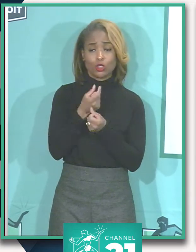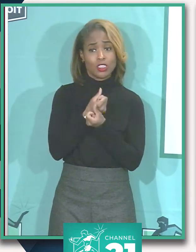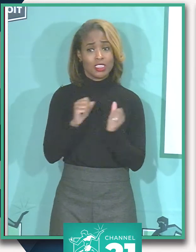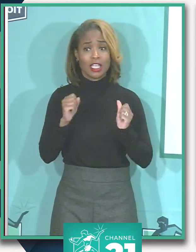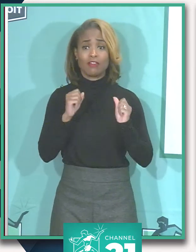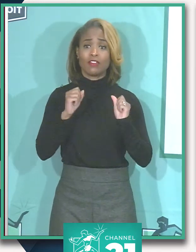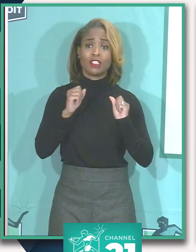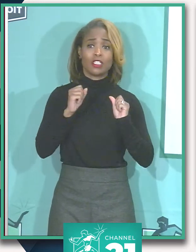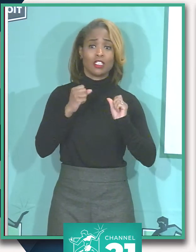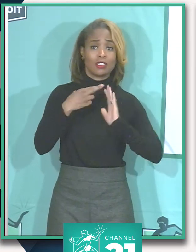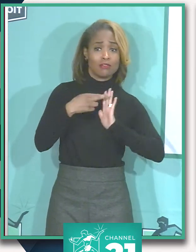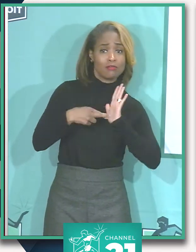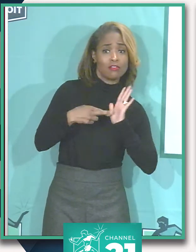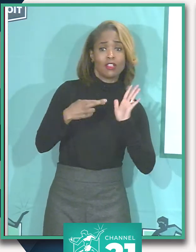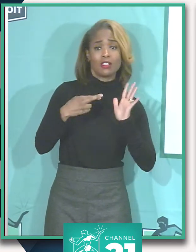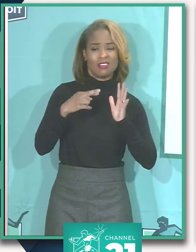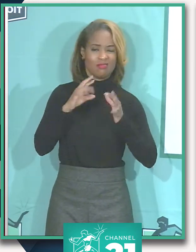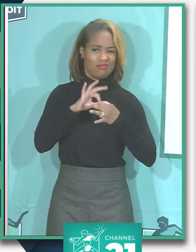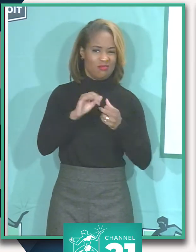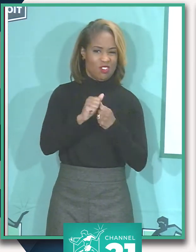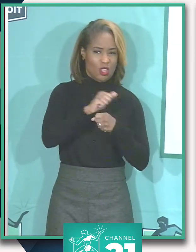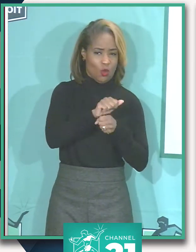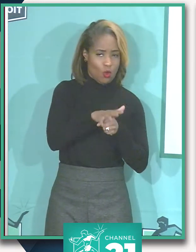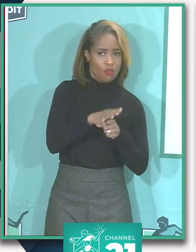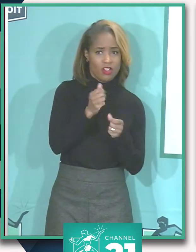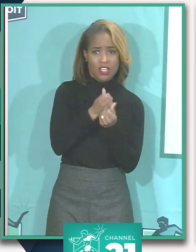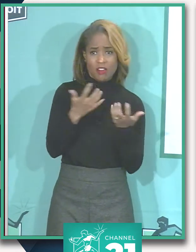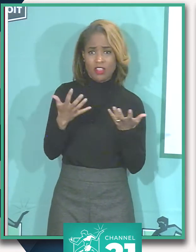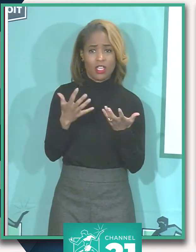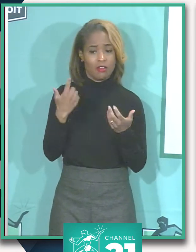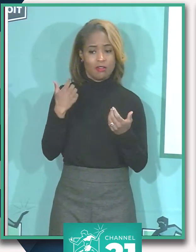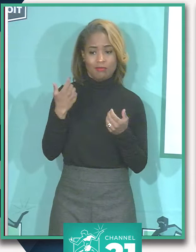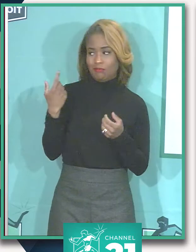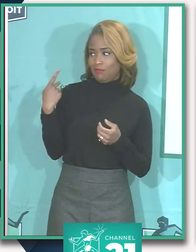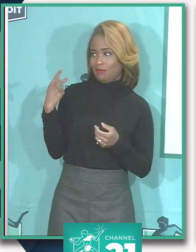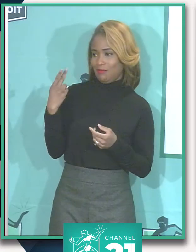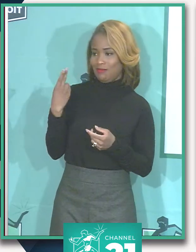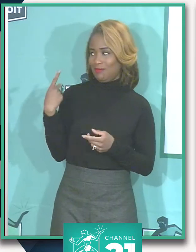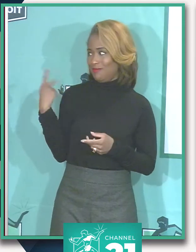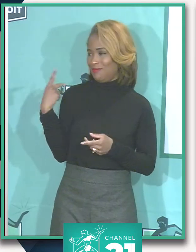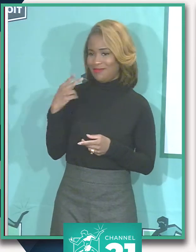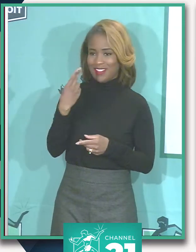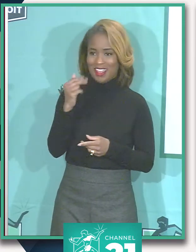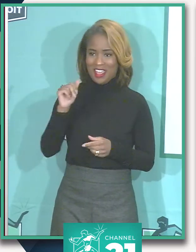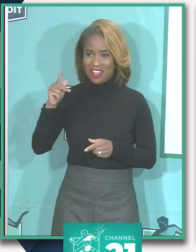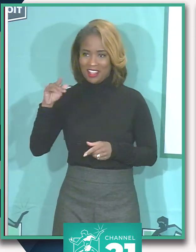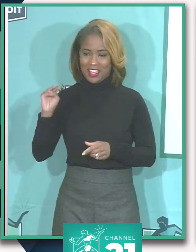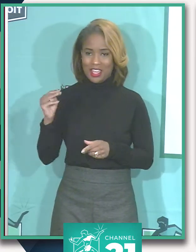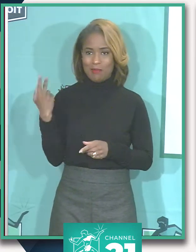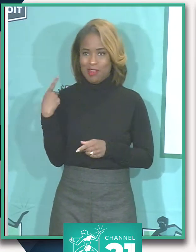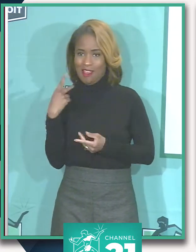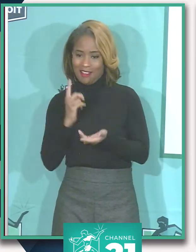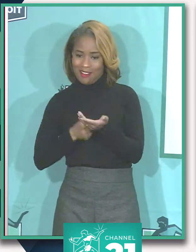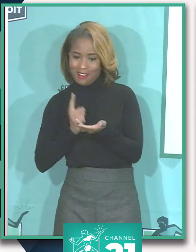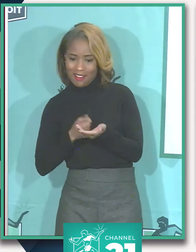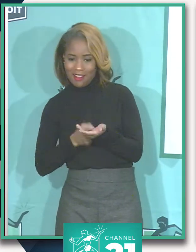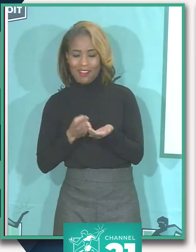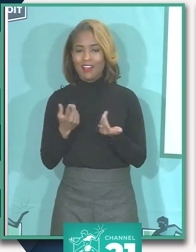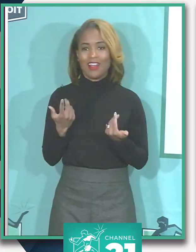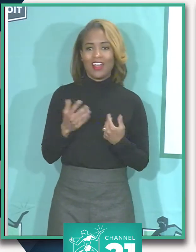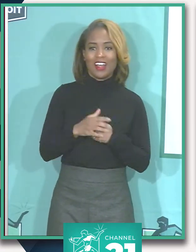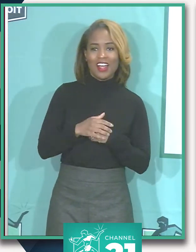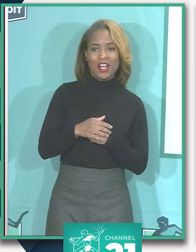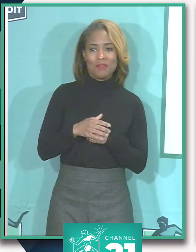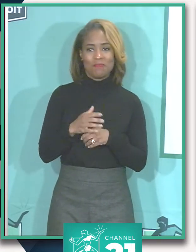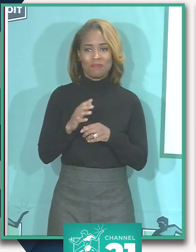things as far as the COVID and, Mr. Hakeem and I talk about this hazard pay.